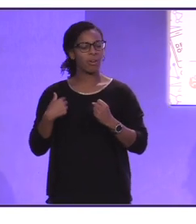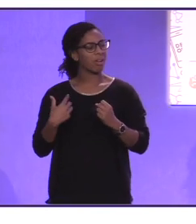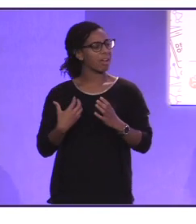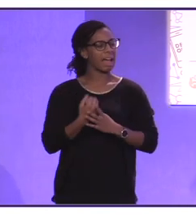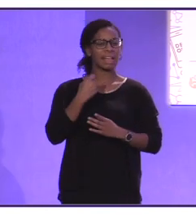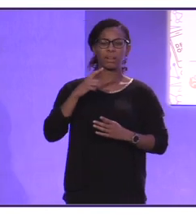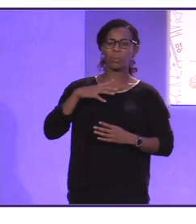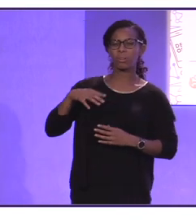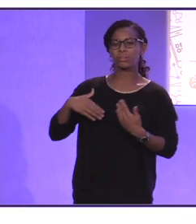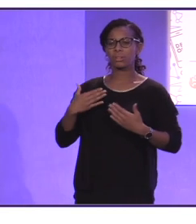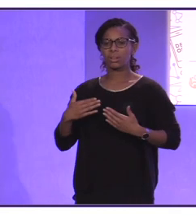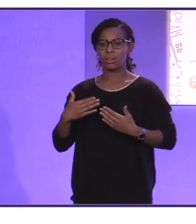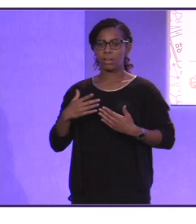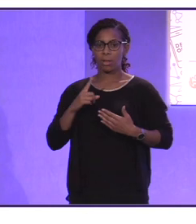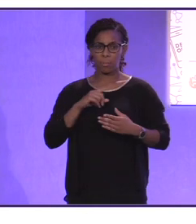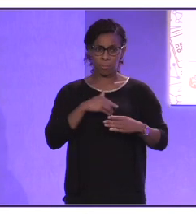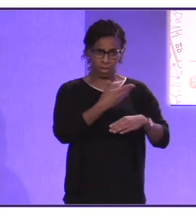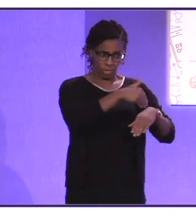consequences are dramatic.